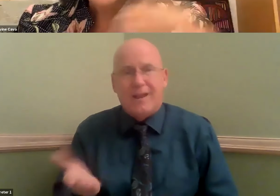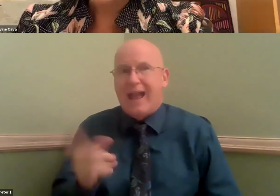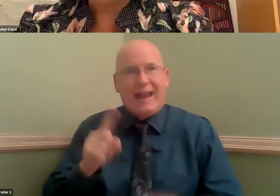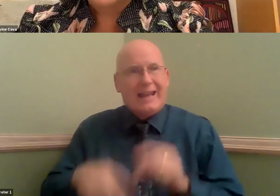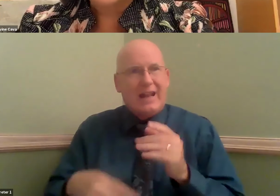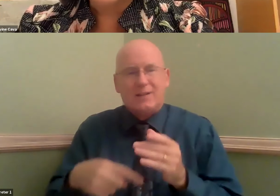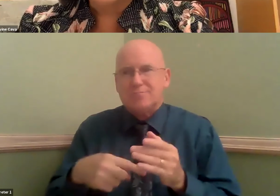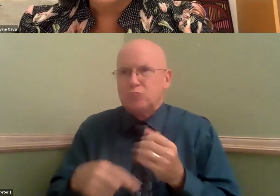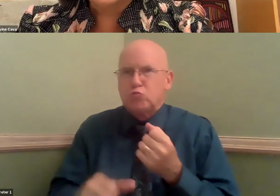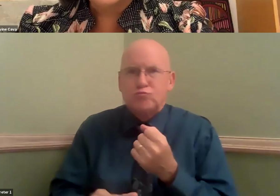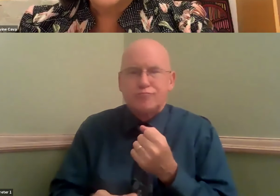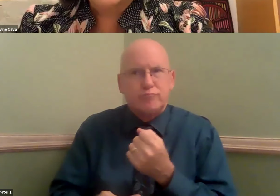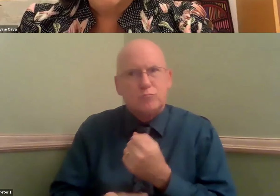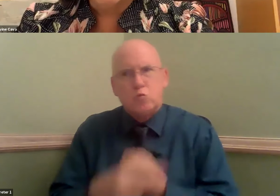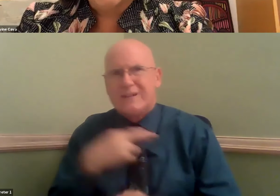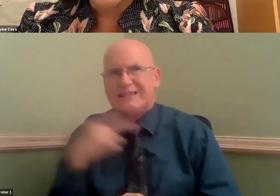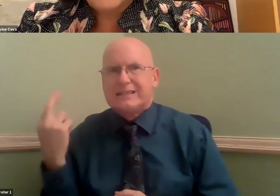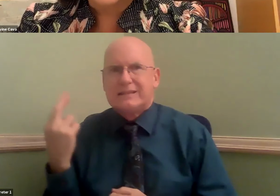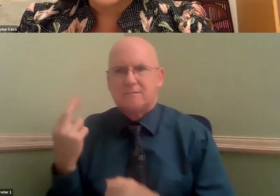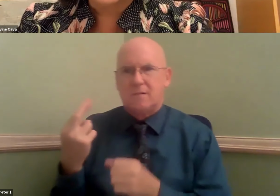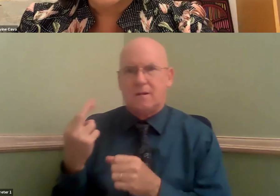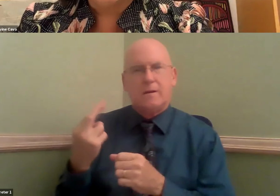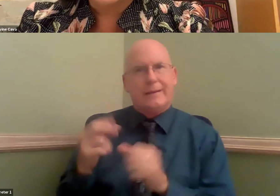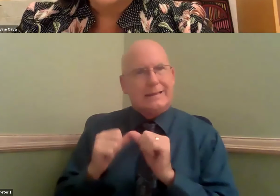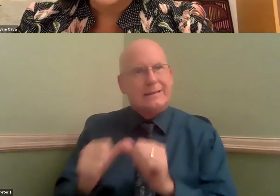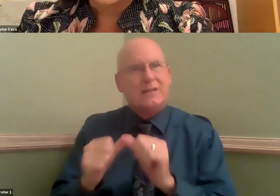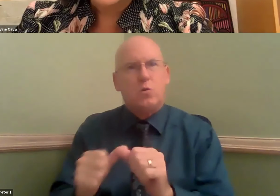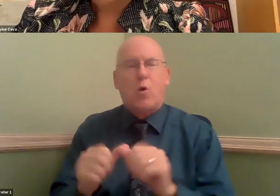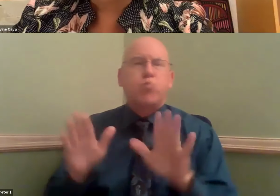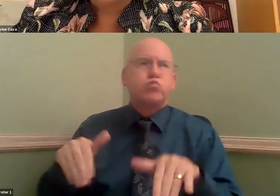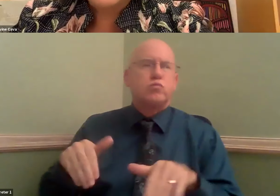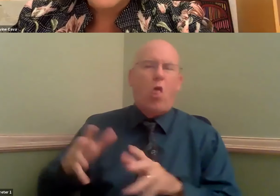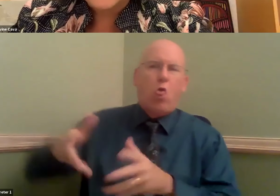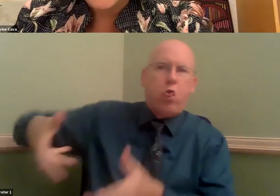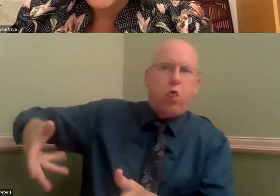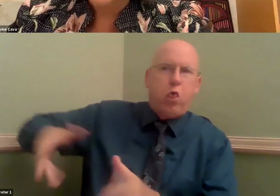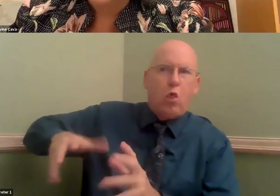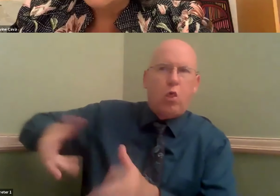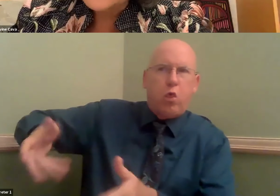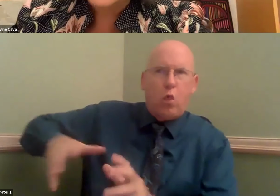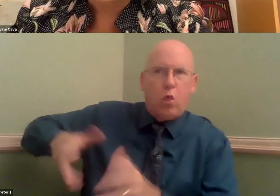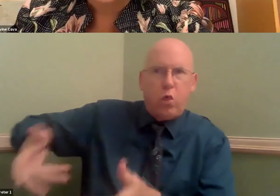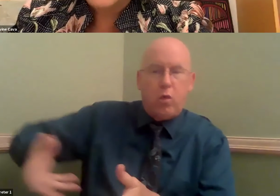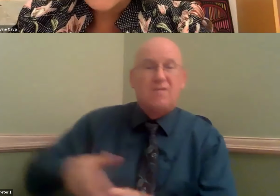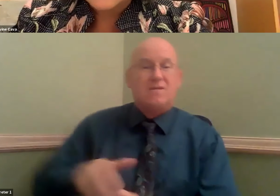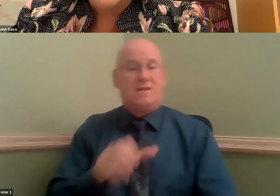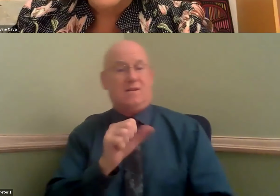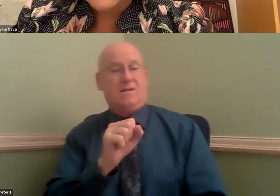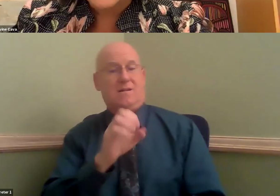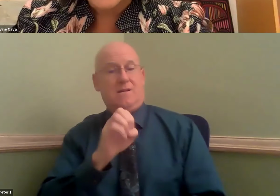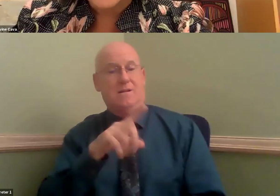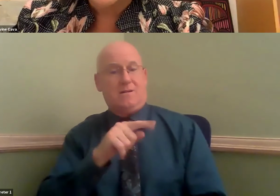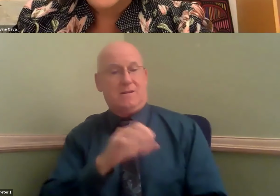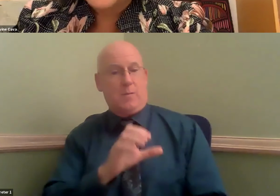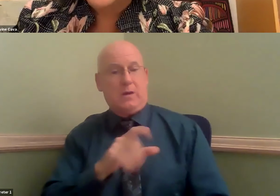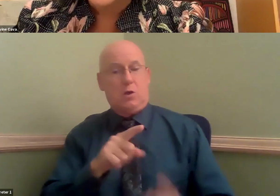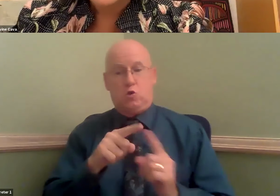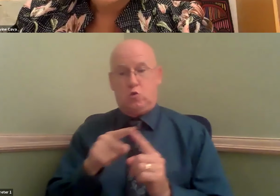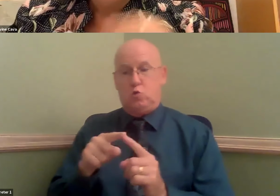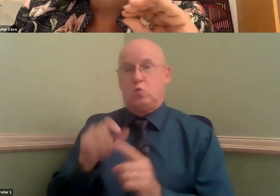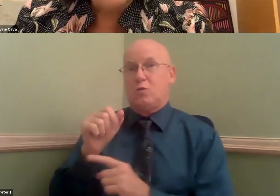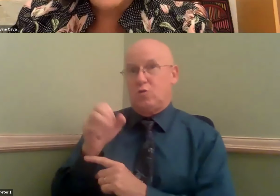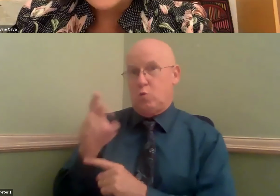that by continuing our practices of pollution. The septic to sewer is obviously an expensive infrastructure